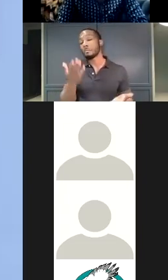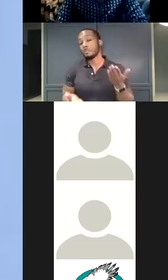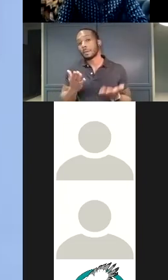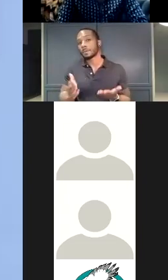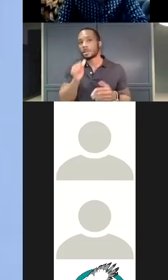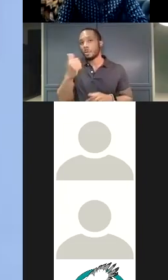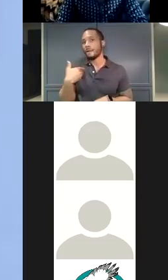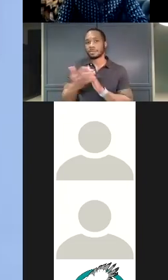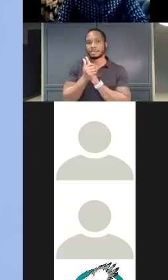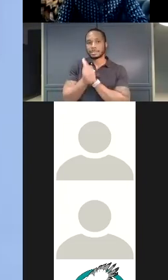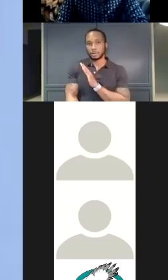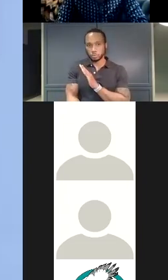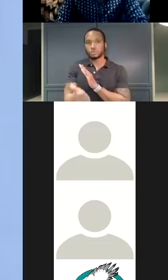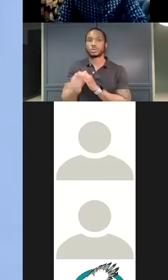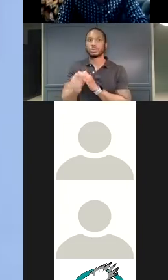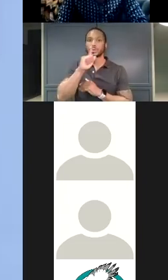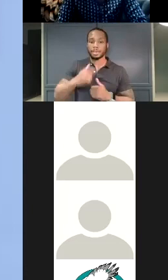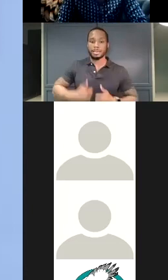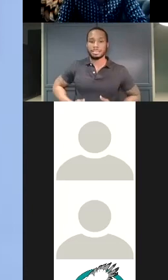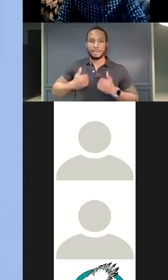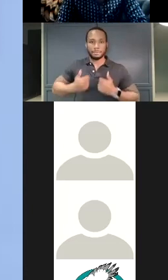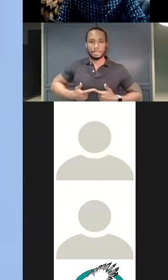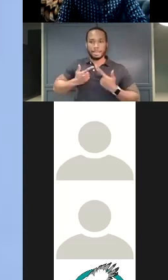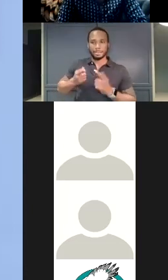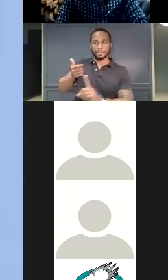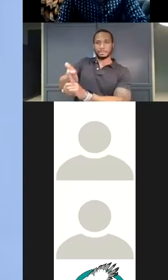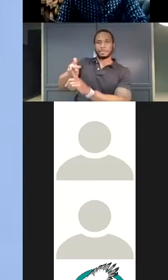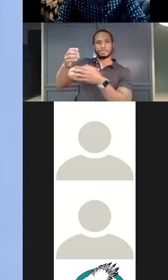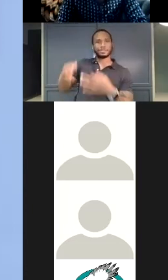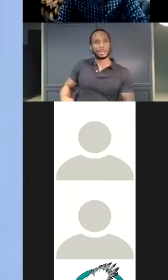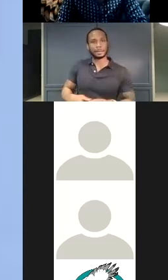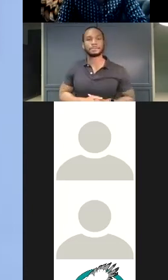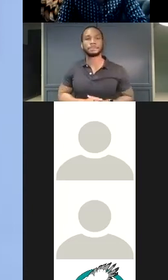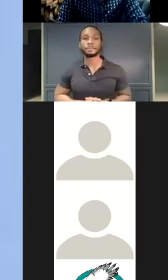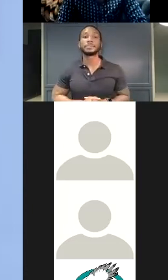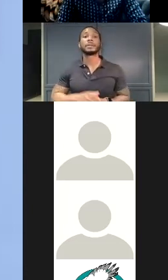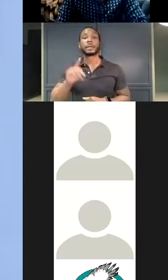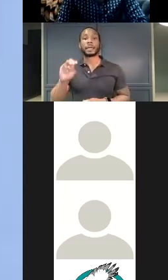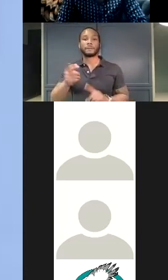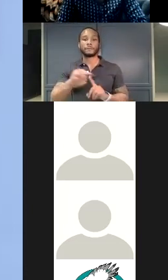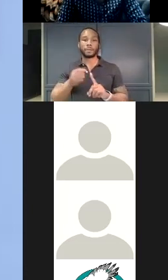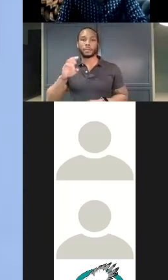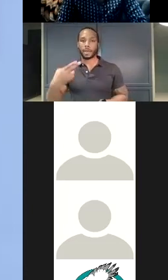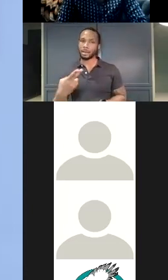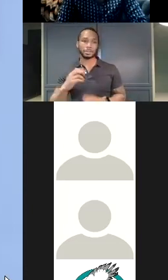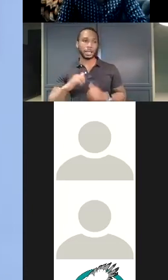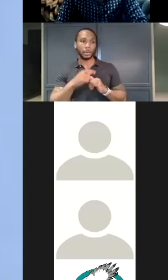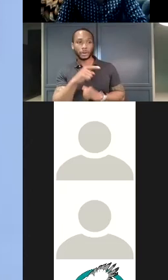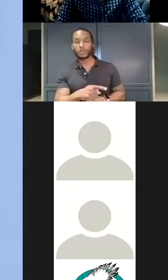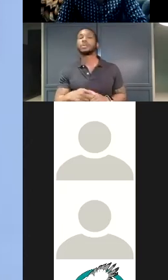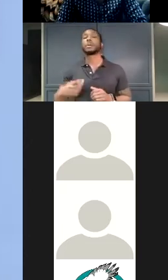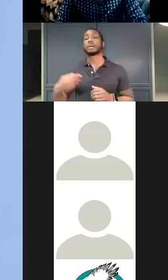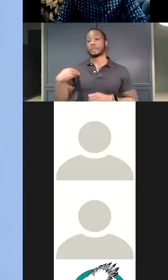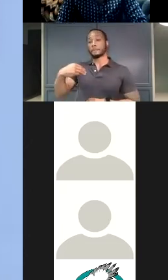the skills to live the life that they choose. It's Kim from Friends in Action Clubhouse. How are you? It's member driven,